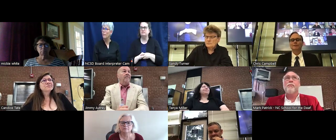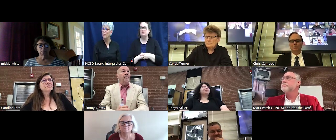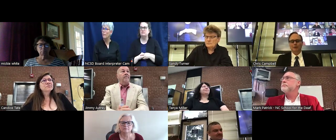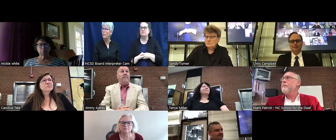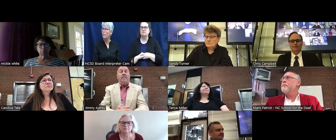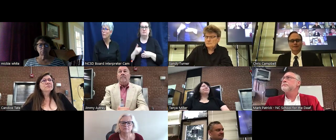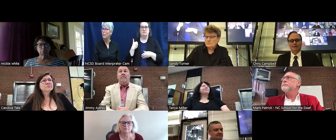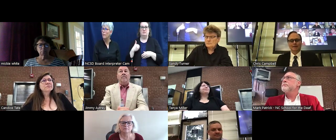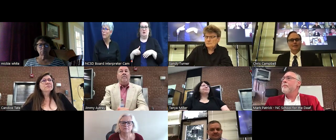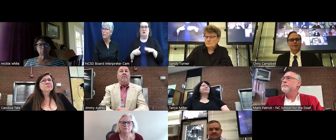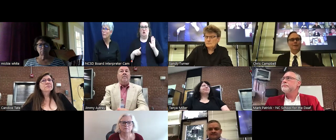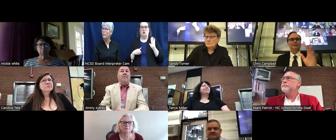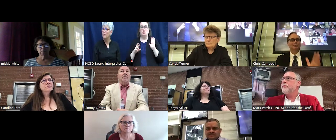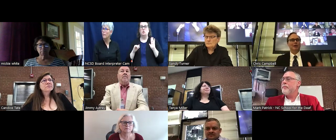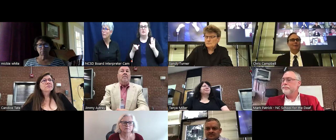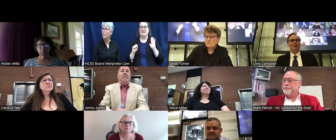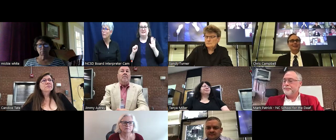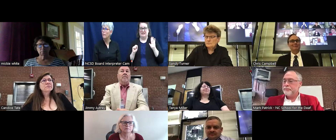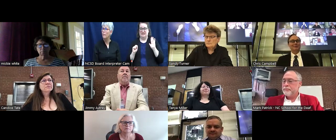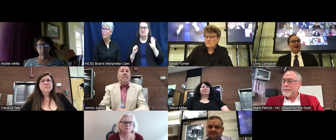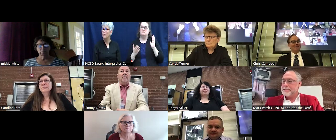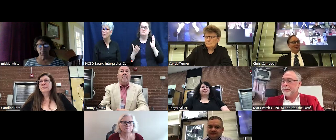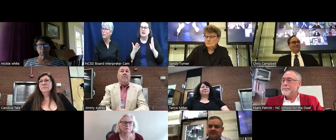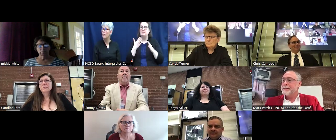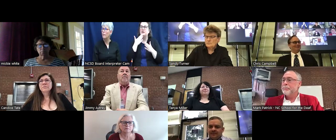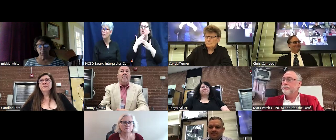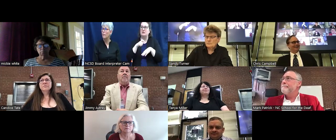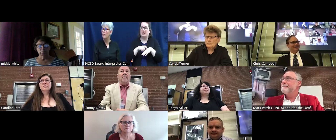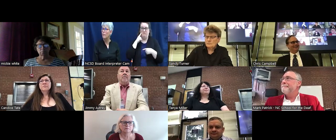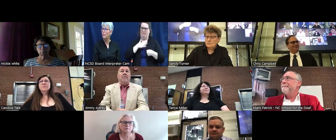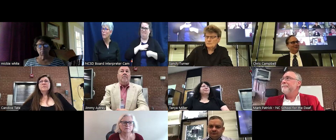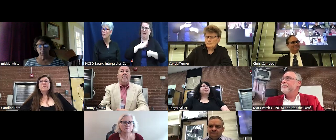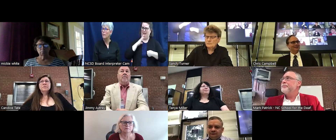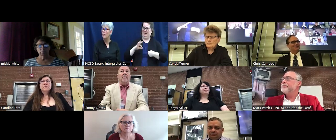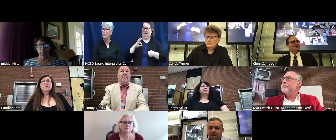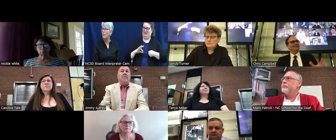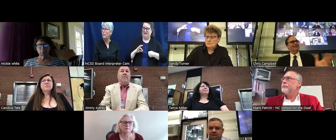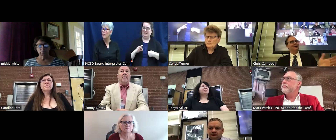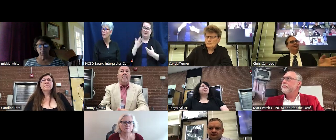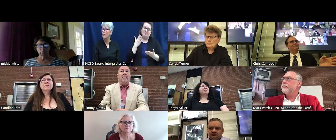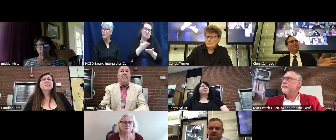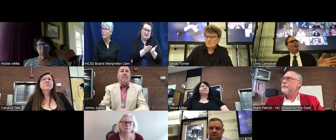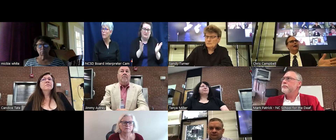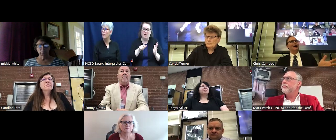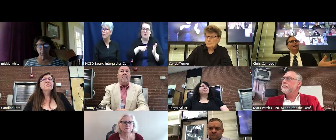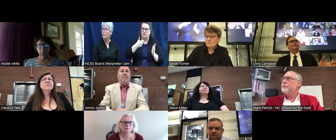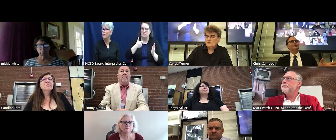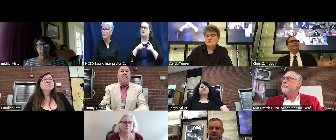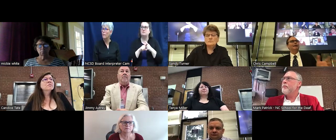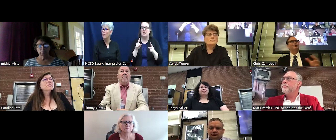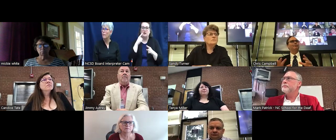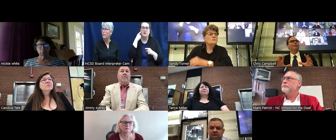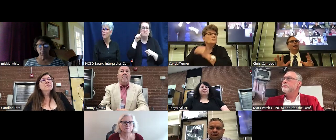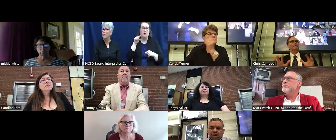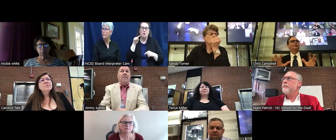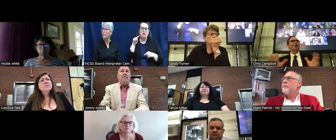This is Chris. So this is probably a good time for my benefit, as well as others. As far as